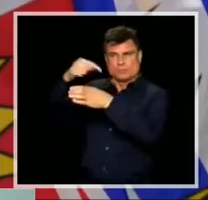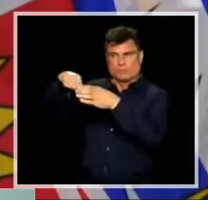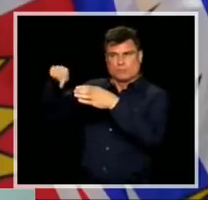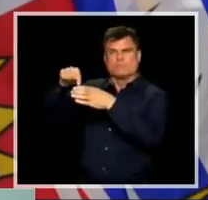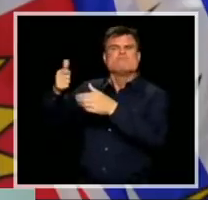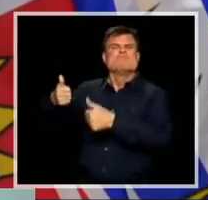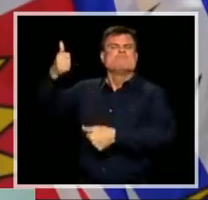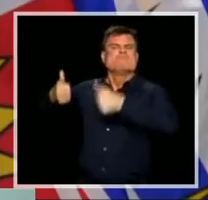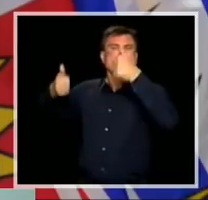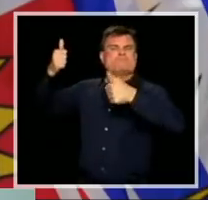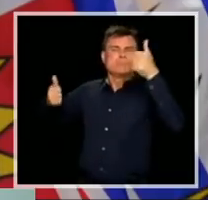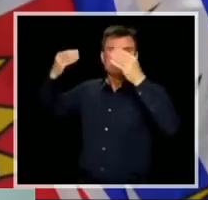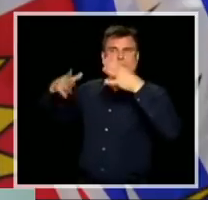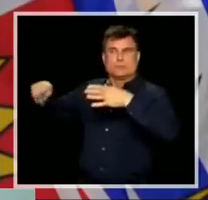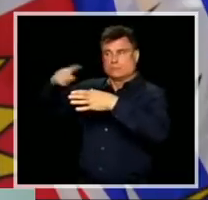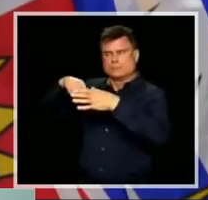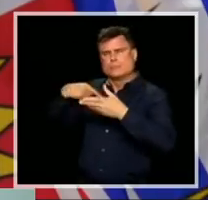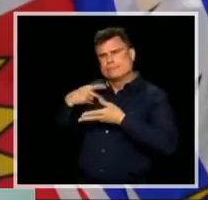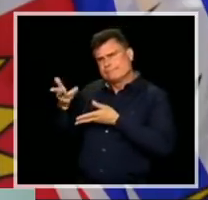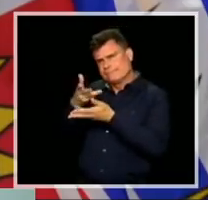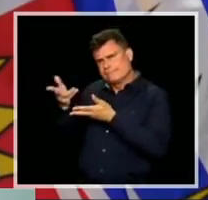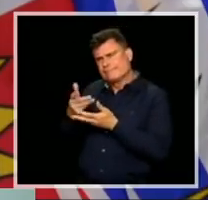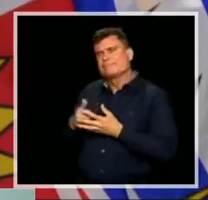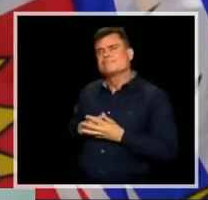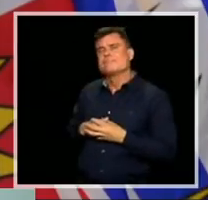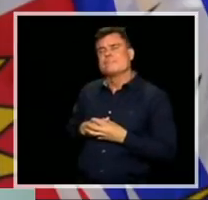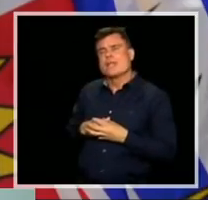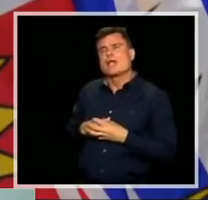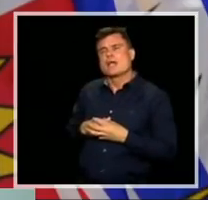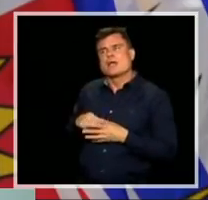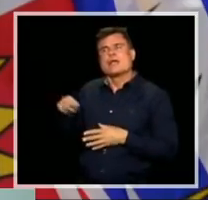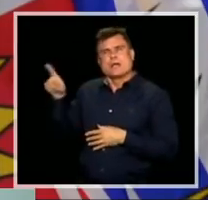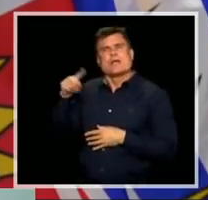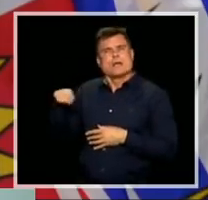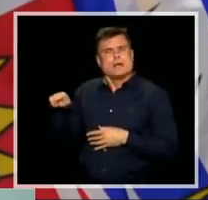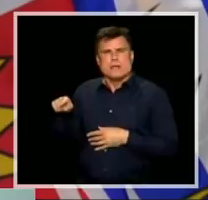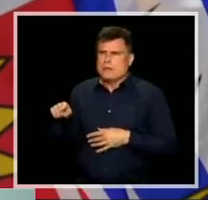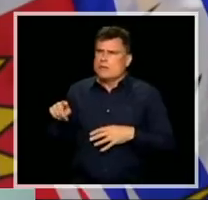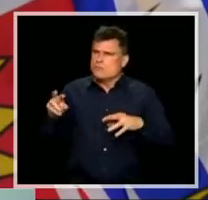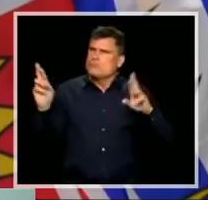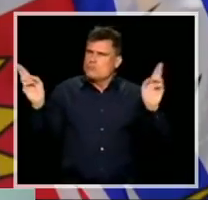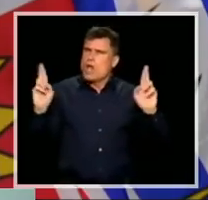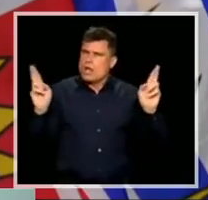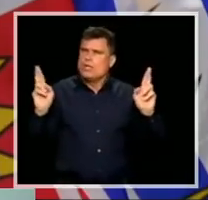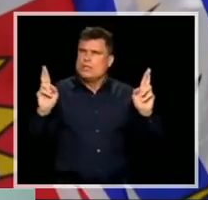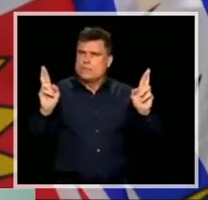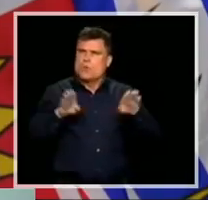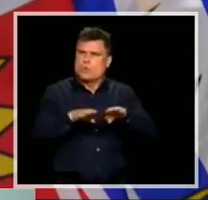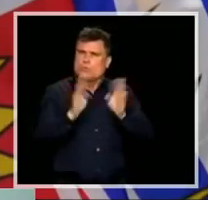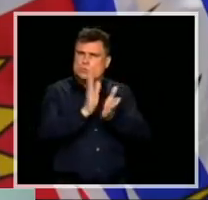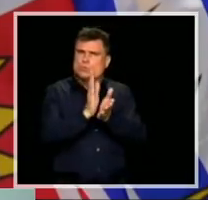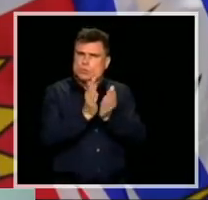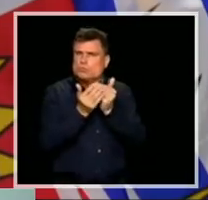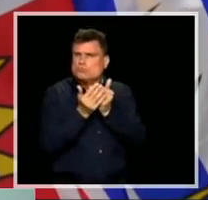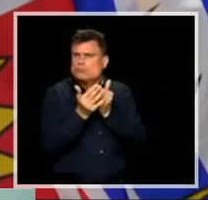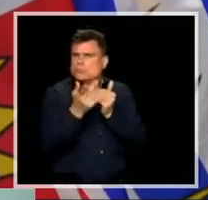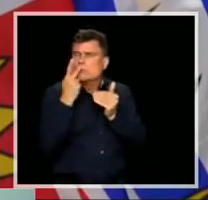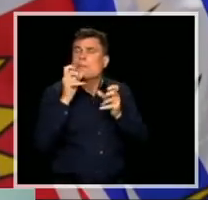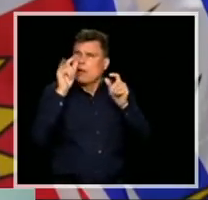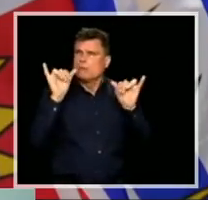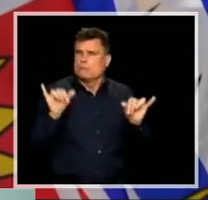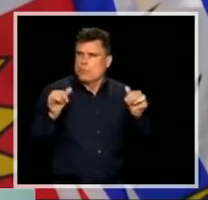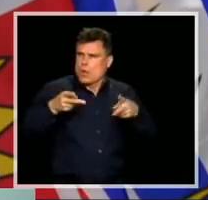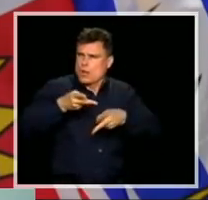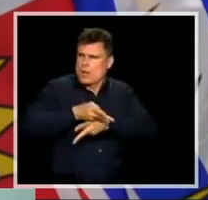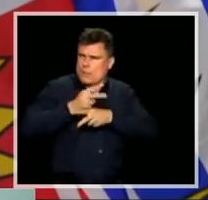testing in BC, where we stand and when we might see some results from that here? Sure. So, under the